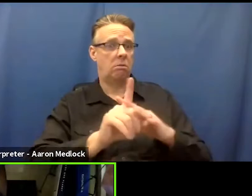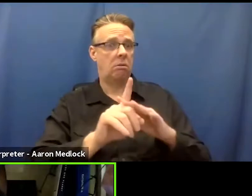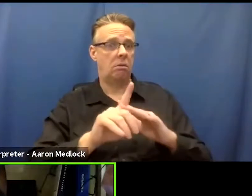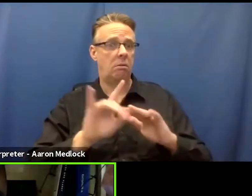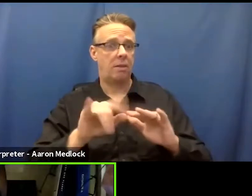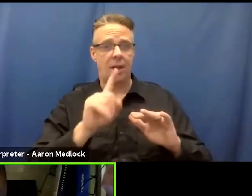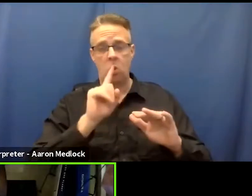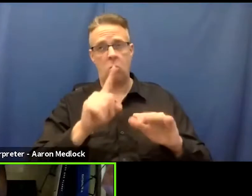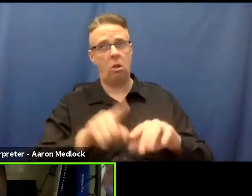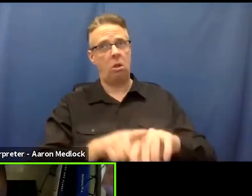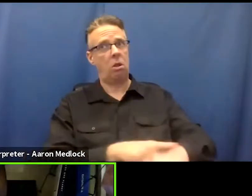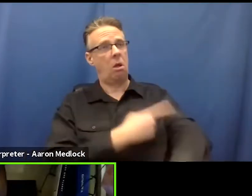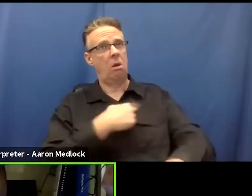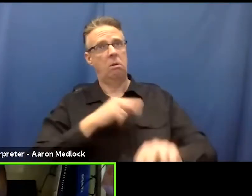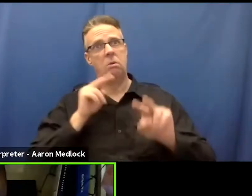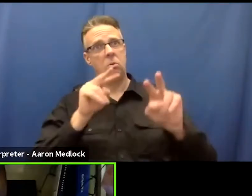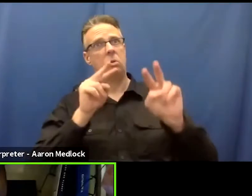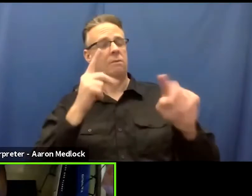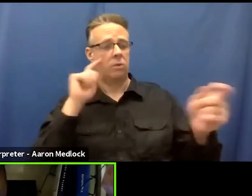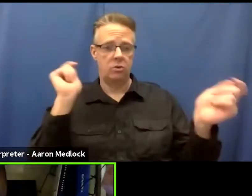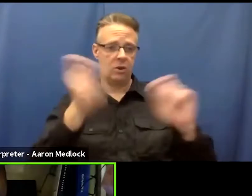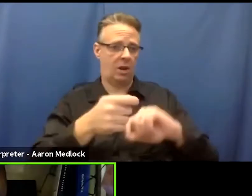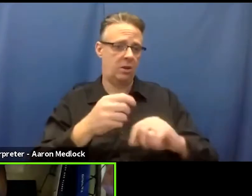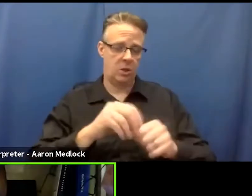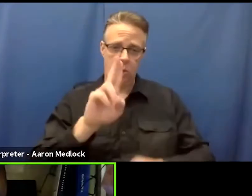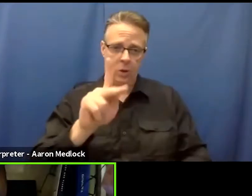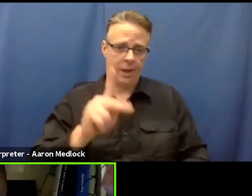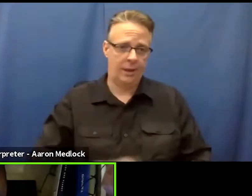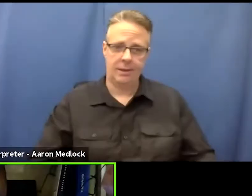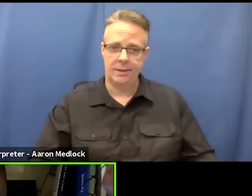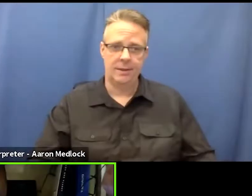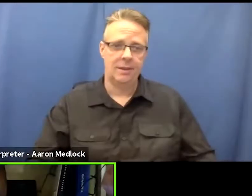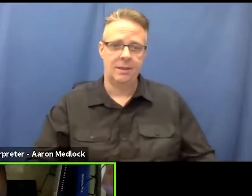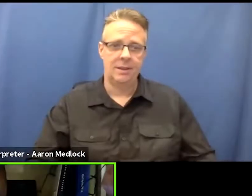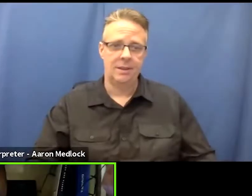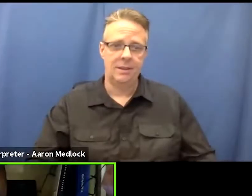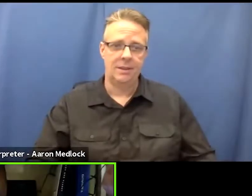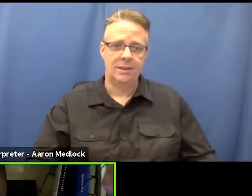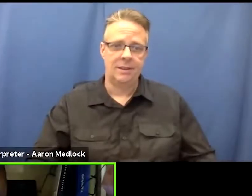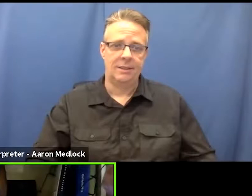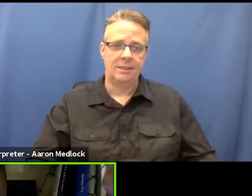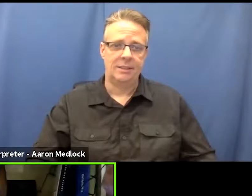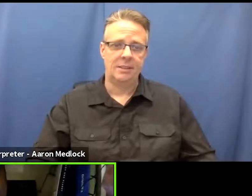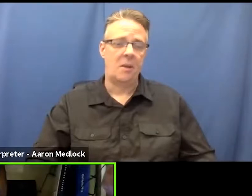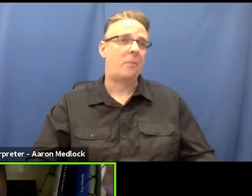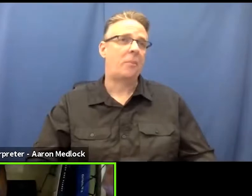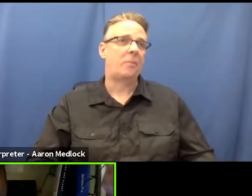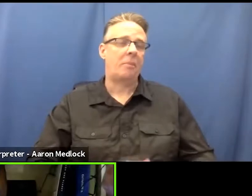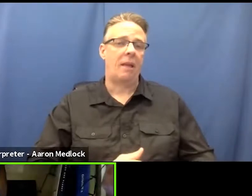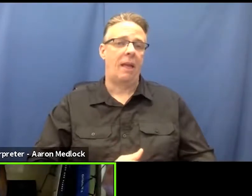for in the UK. Now, again, I think it's going to be things like,